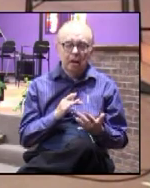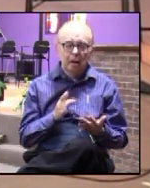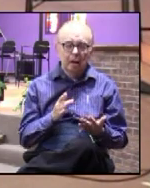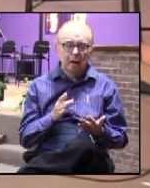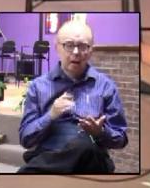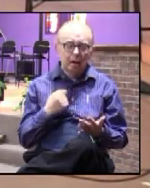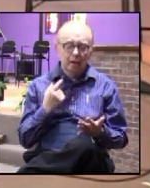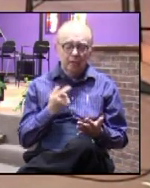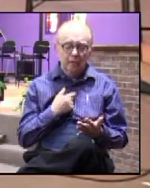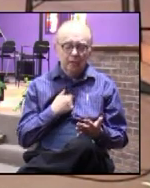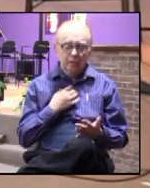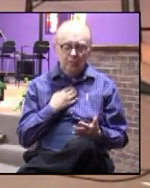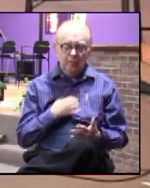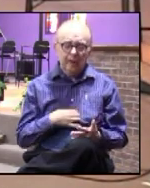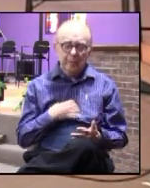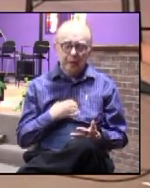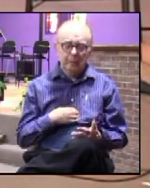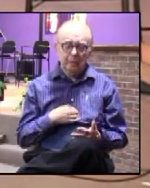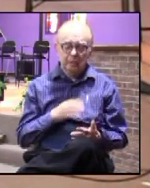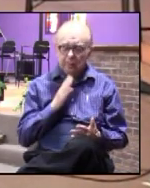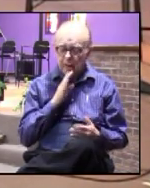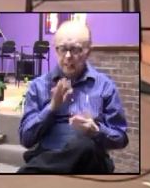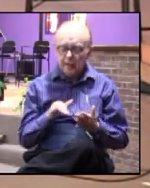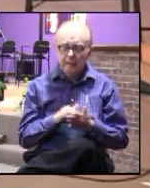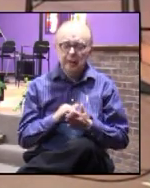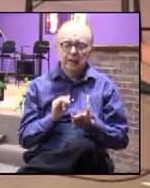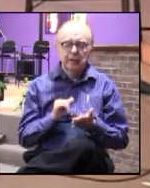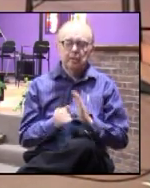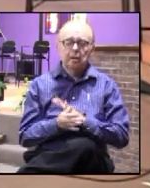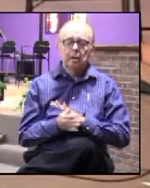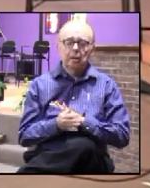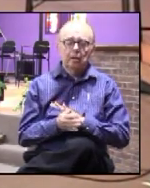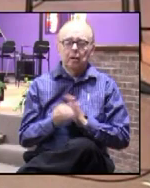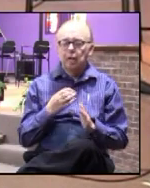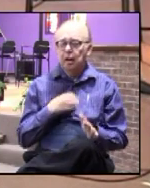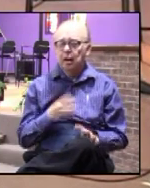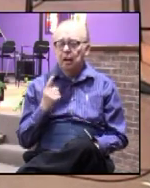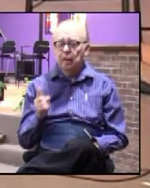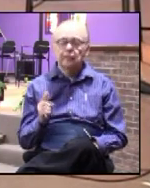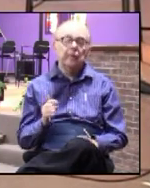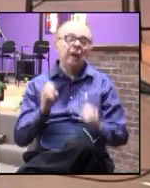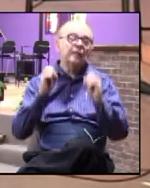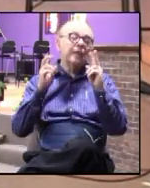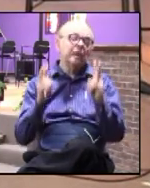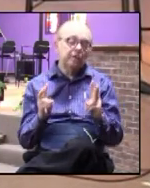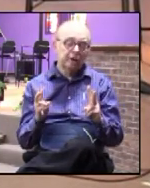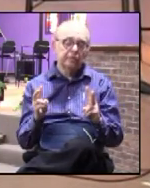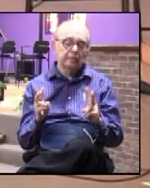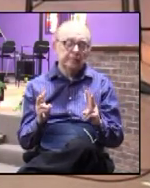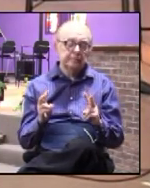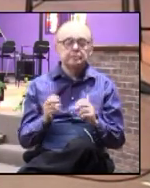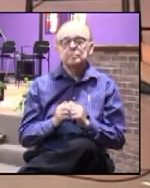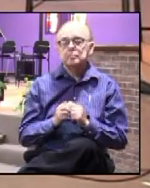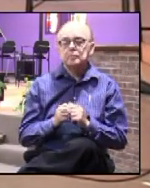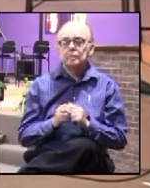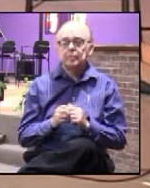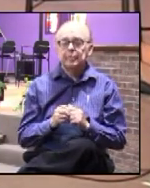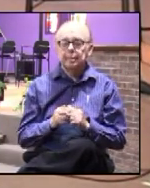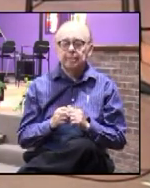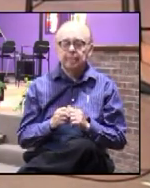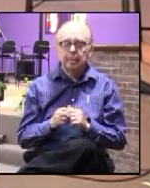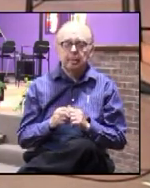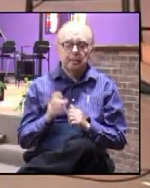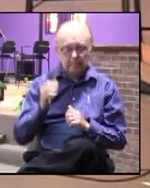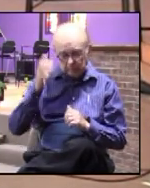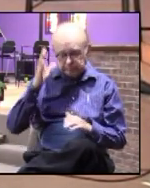and we have a passion, and we'll talk kind of about this morning, a passion for evangelism. And so he is right